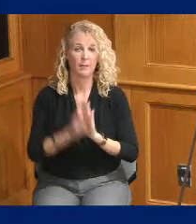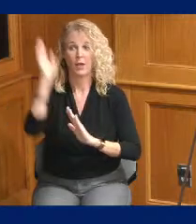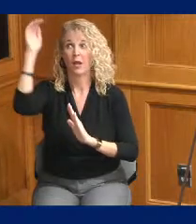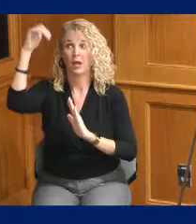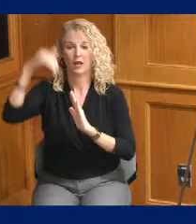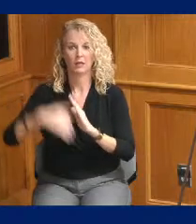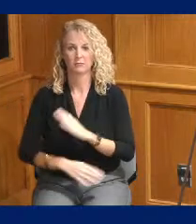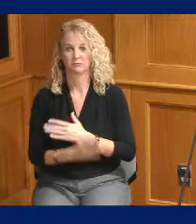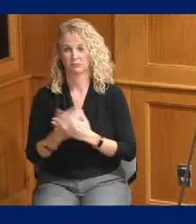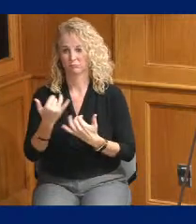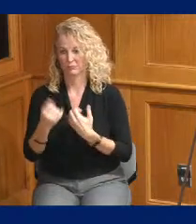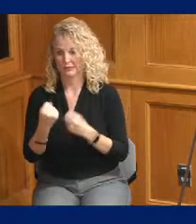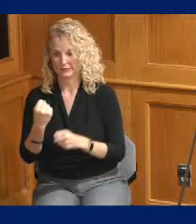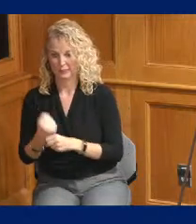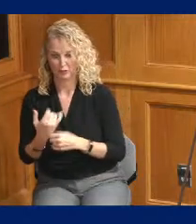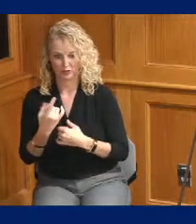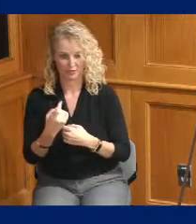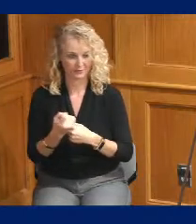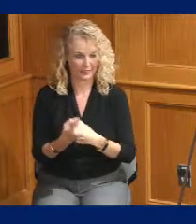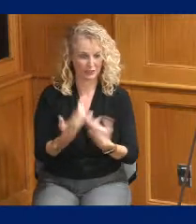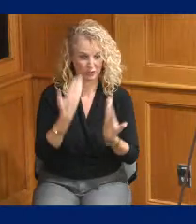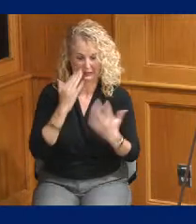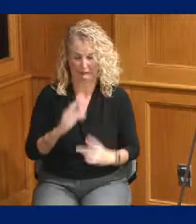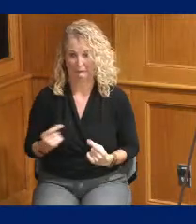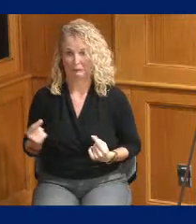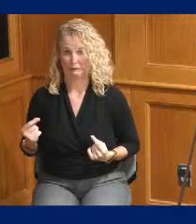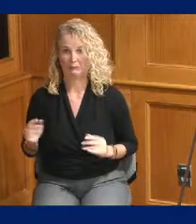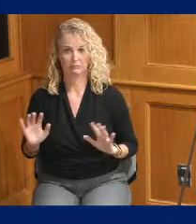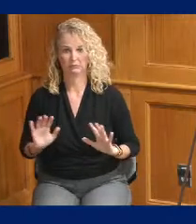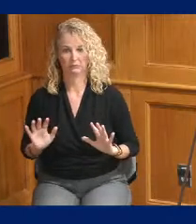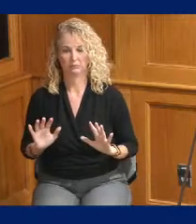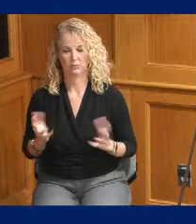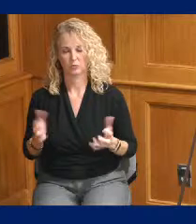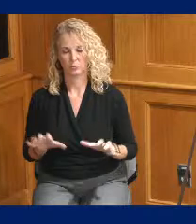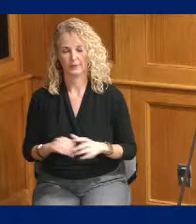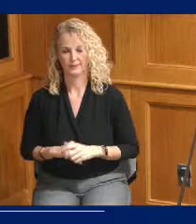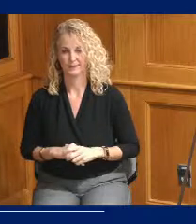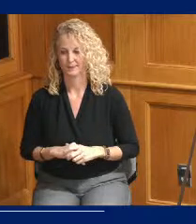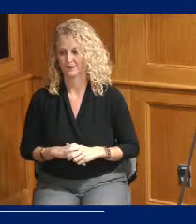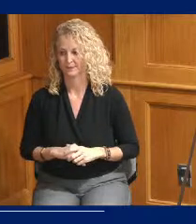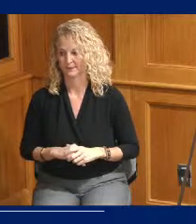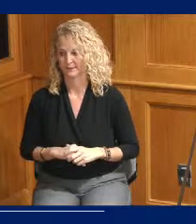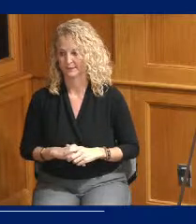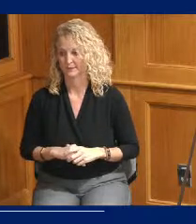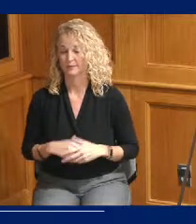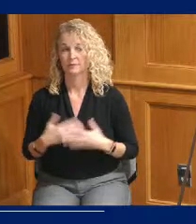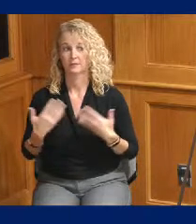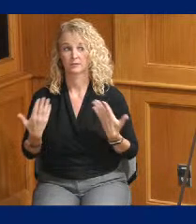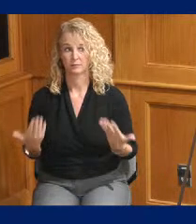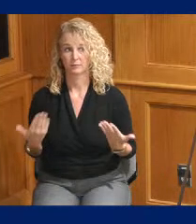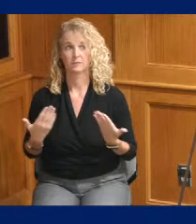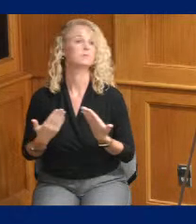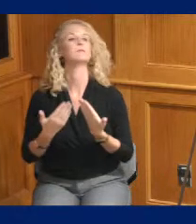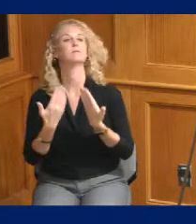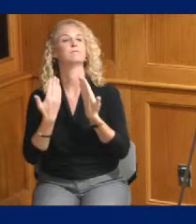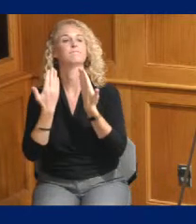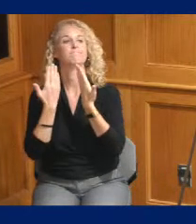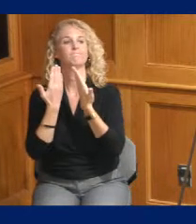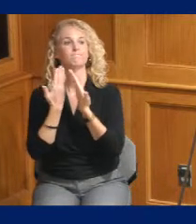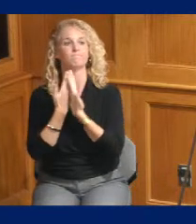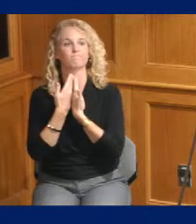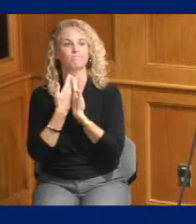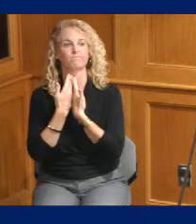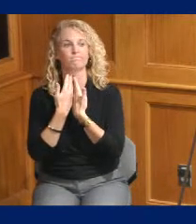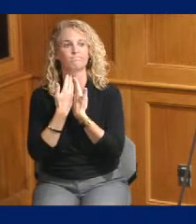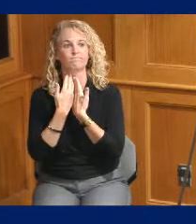trying to have some consistency over the 10-year period. So in general,